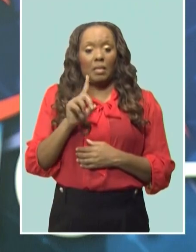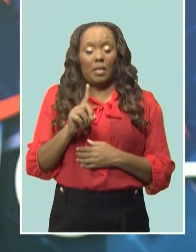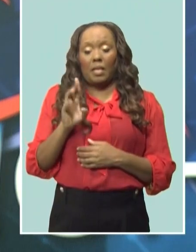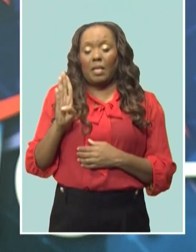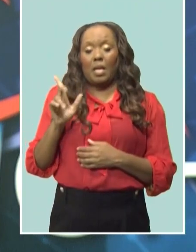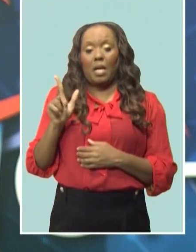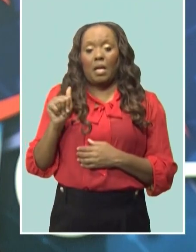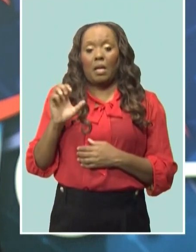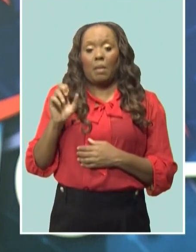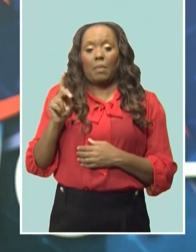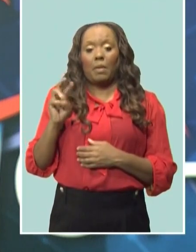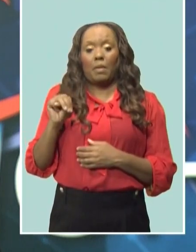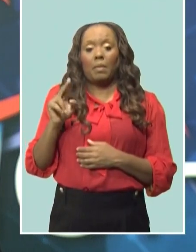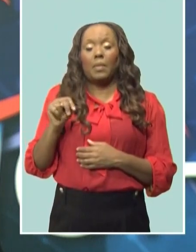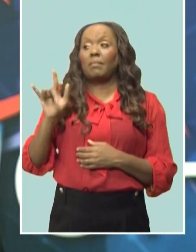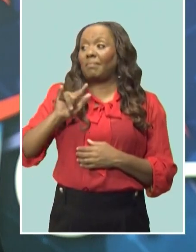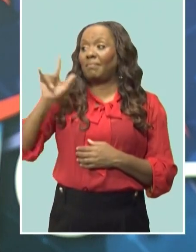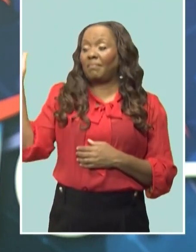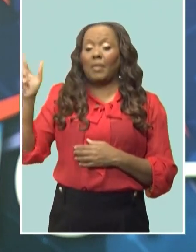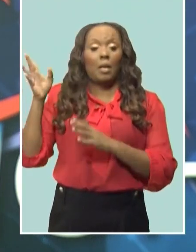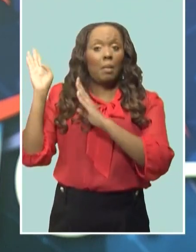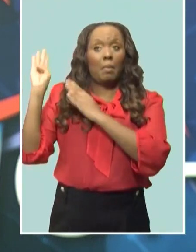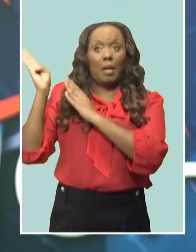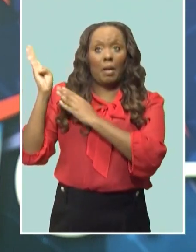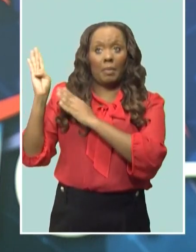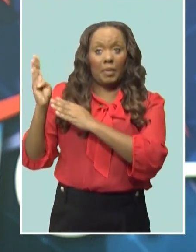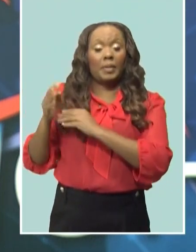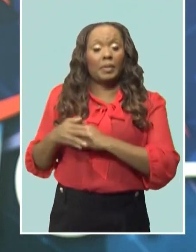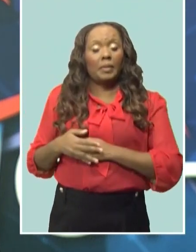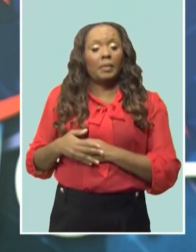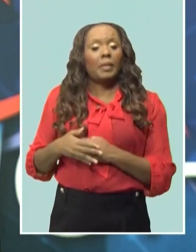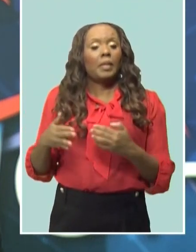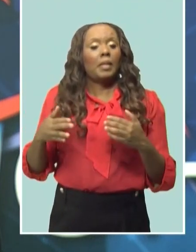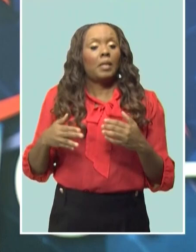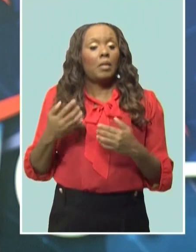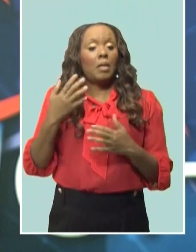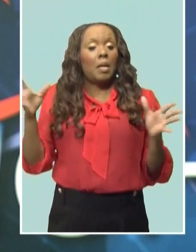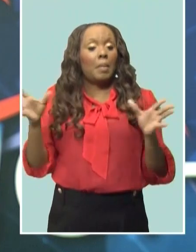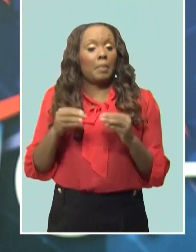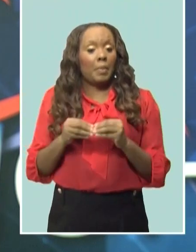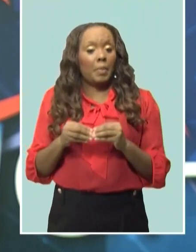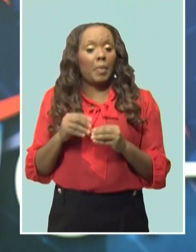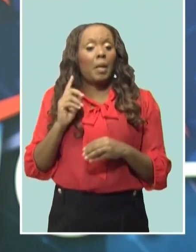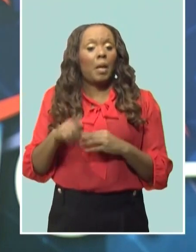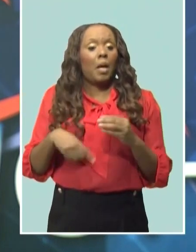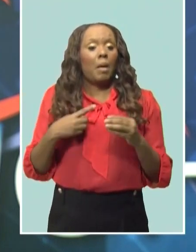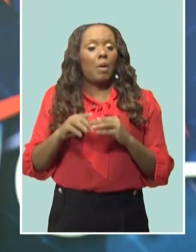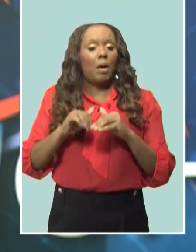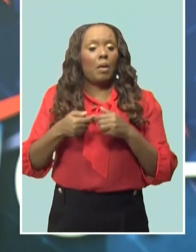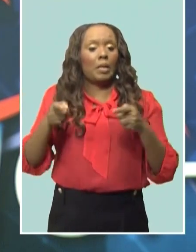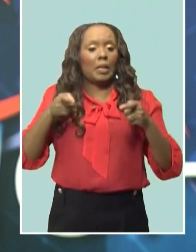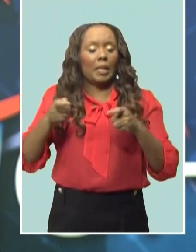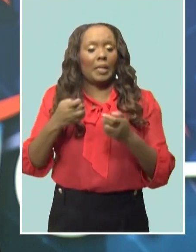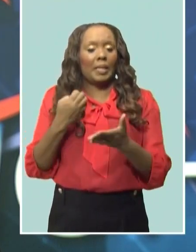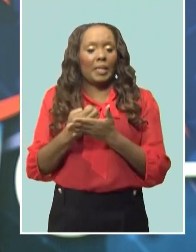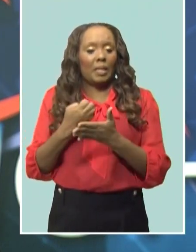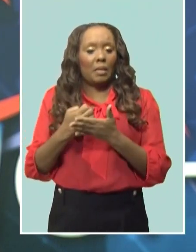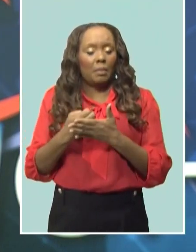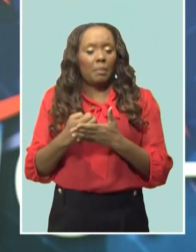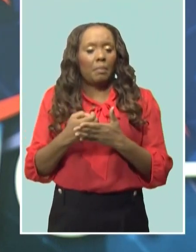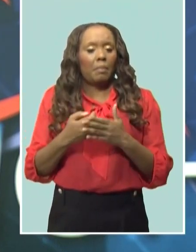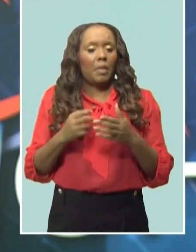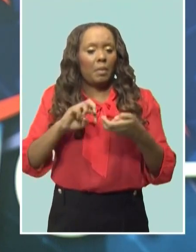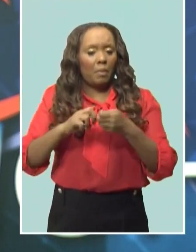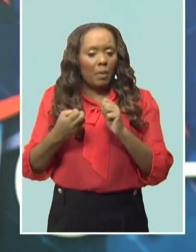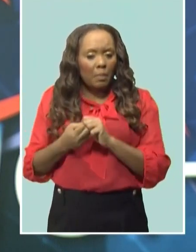delegation in the Bahamas. During a plenary session titled Managing Macroeconomic Crises, Some Lessons from Africa and the